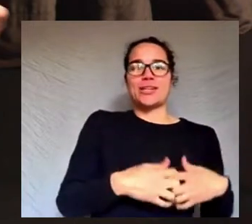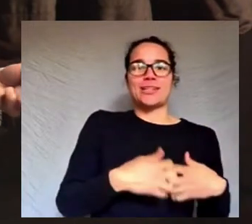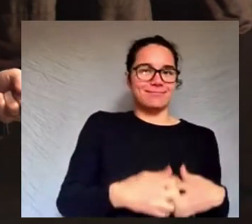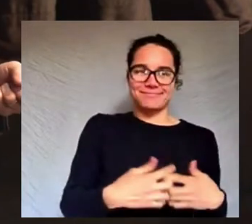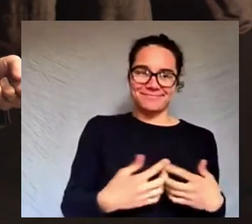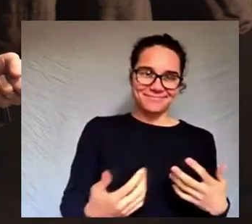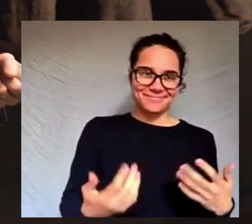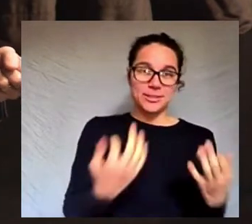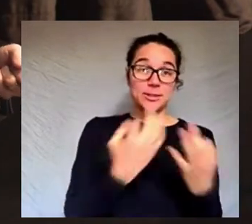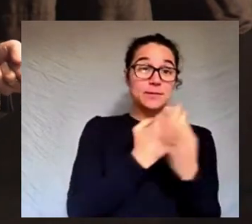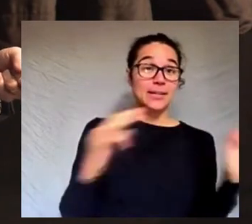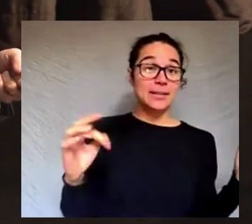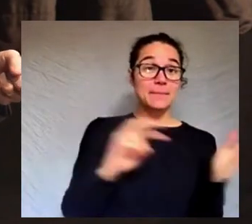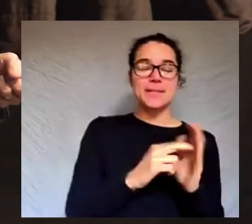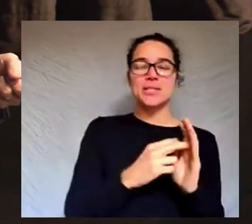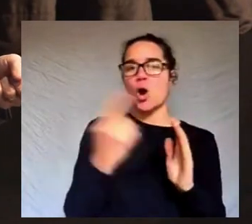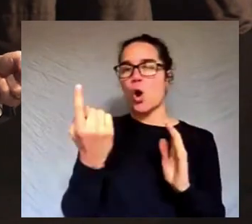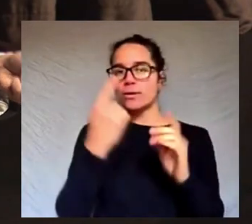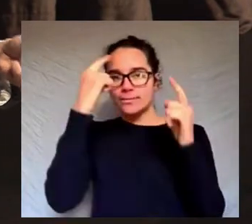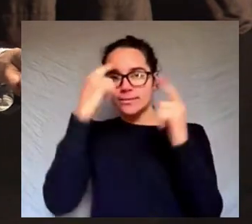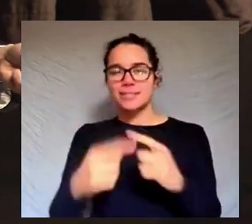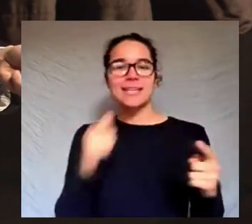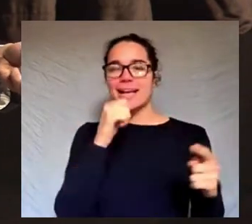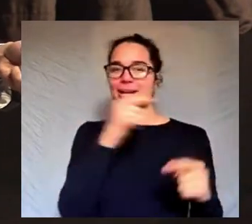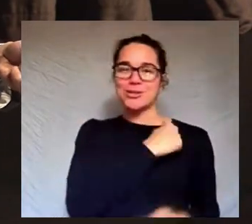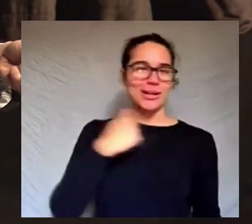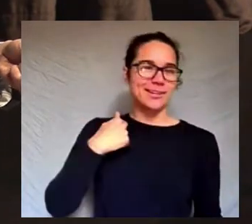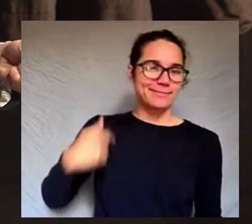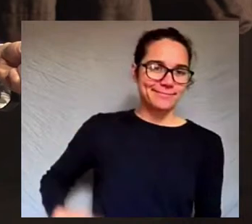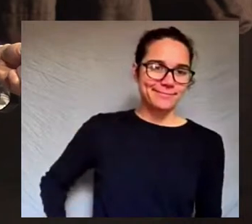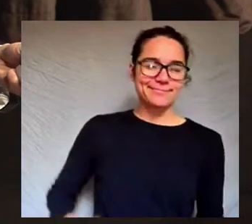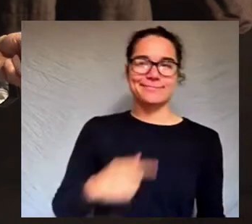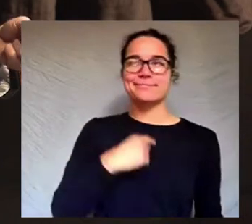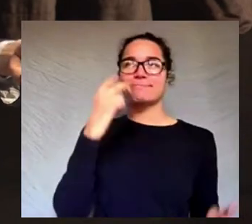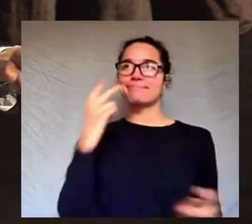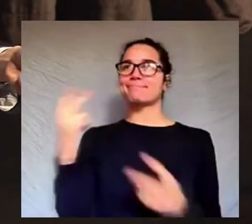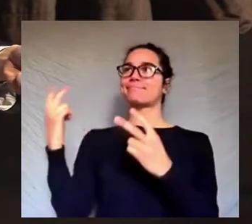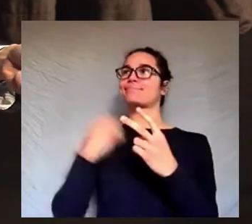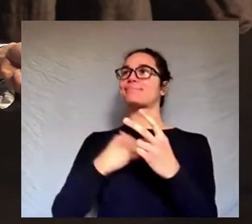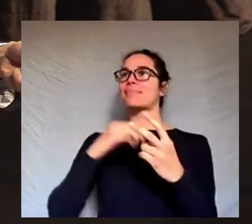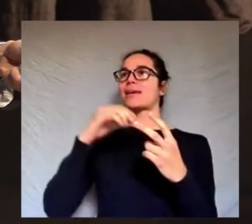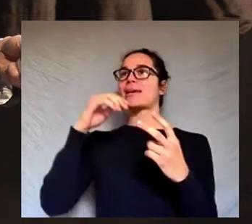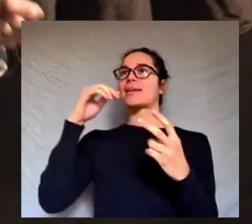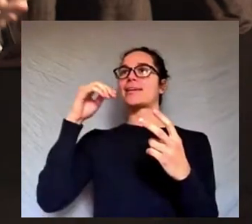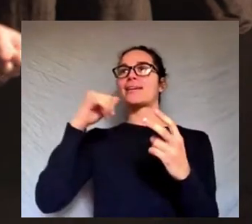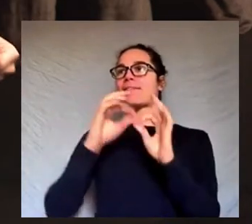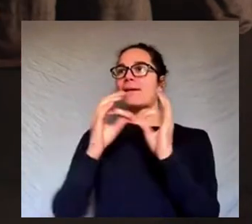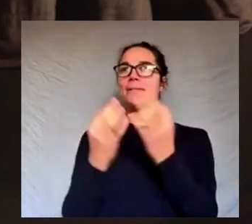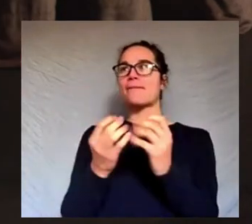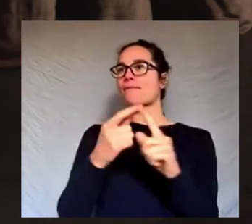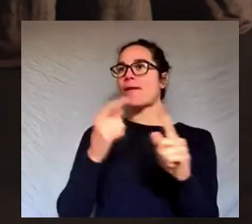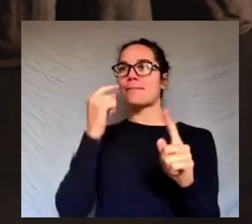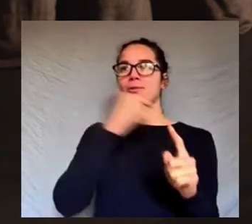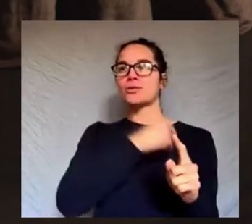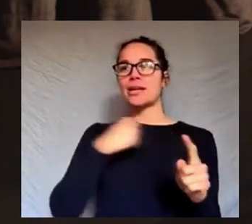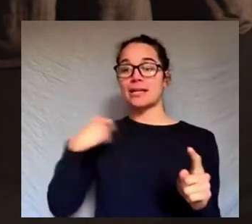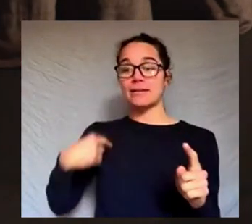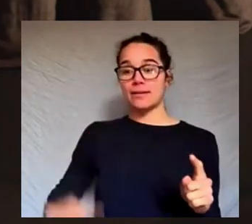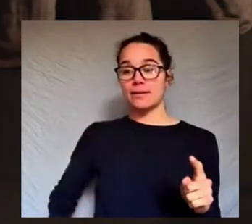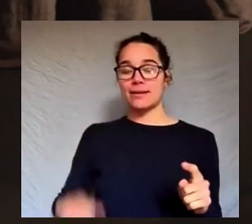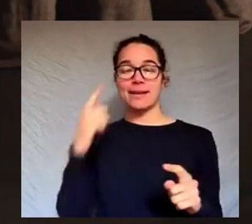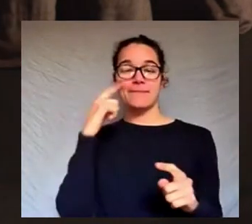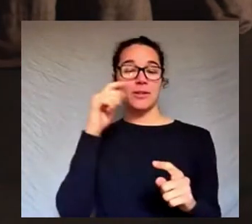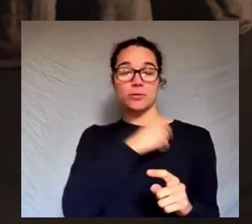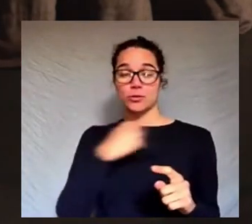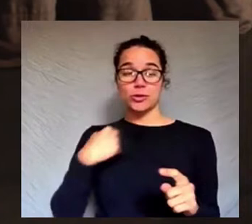There is no Chinese idea. When I think about my ancestors from China, and if there were a Chinese idea, it would be told from Xi Jinping on